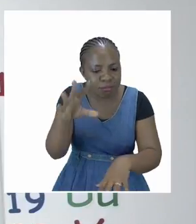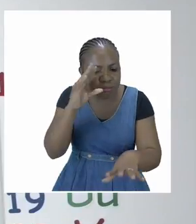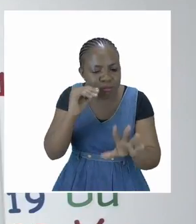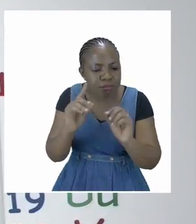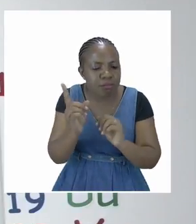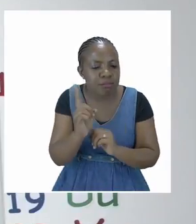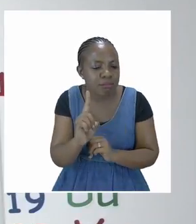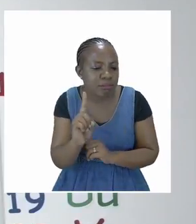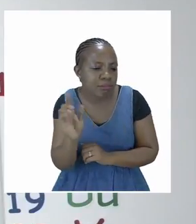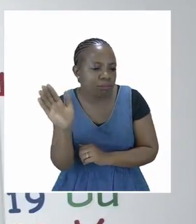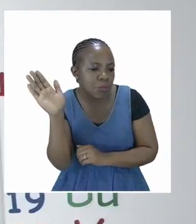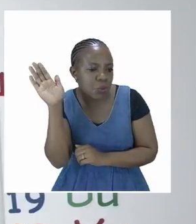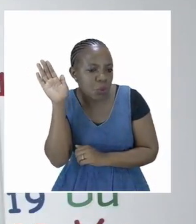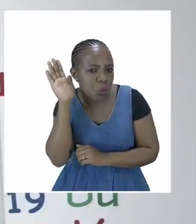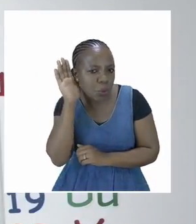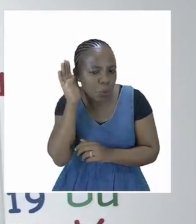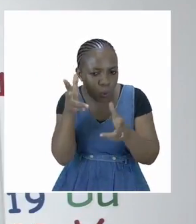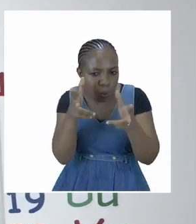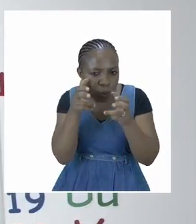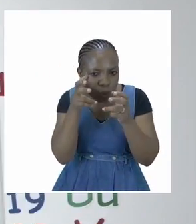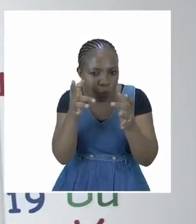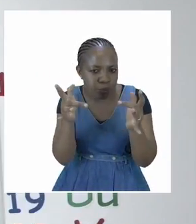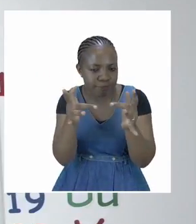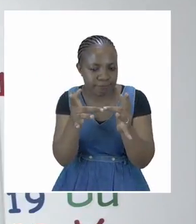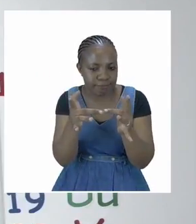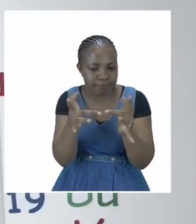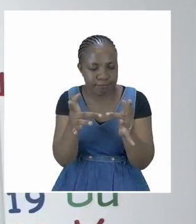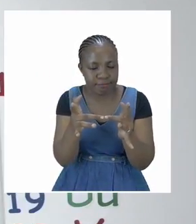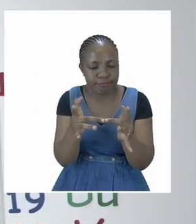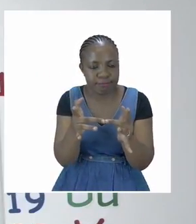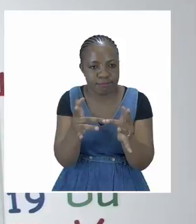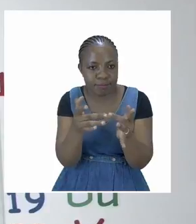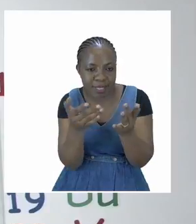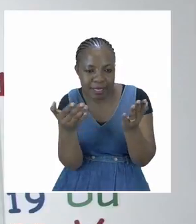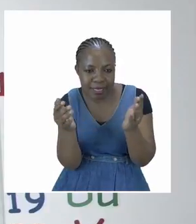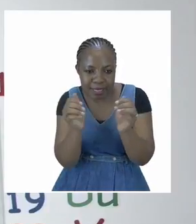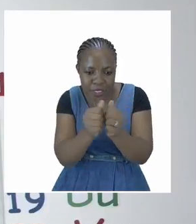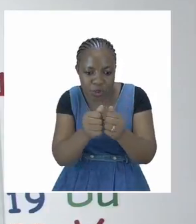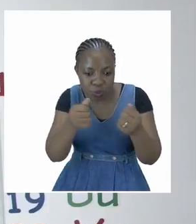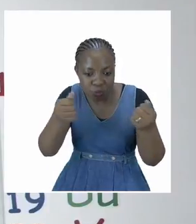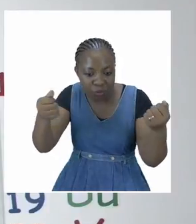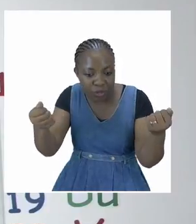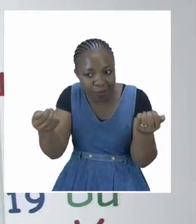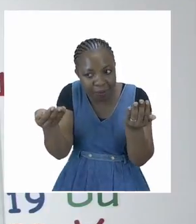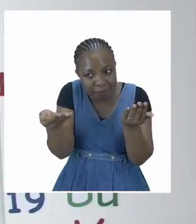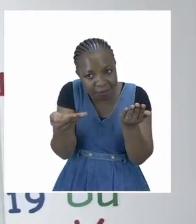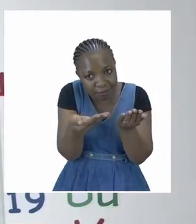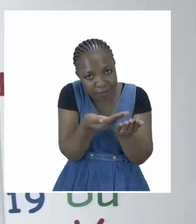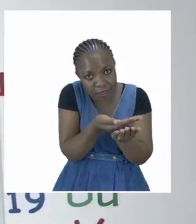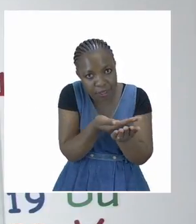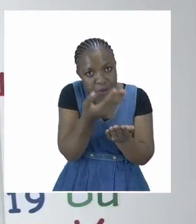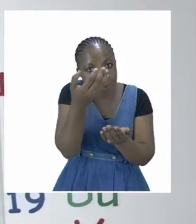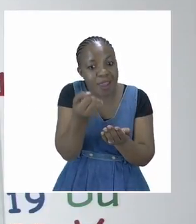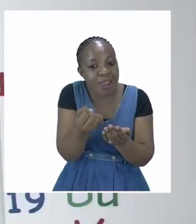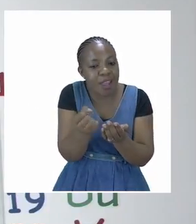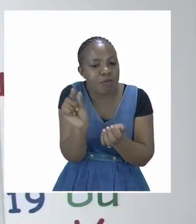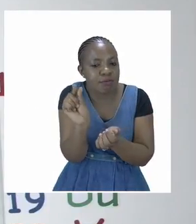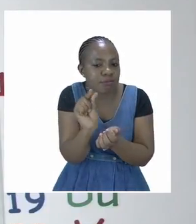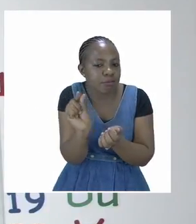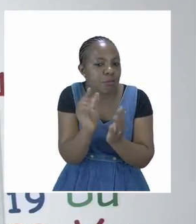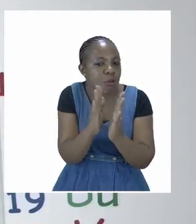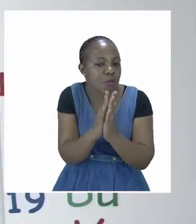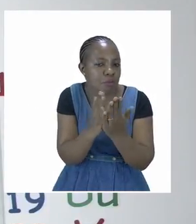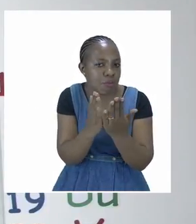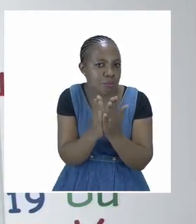or watching online. Inside the newspapers, there is an insert of the lesson